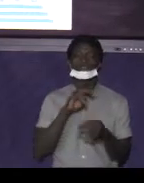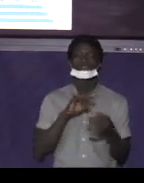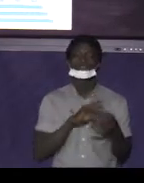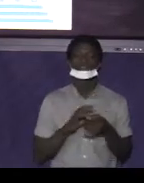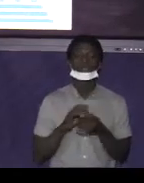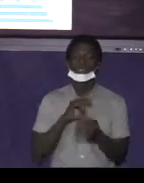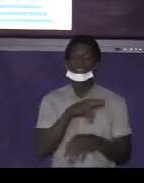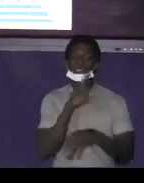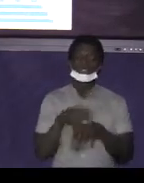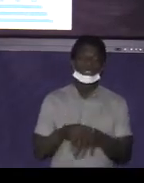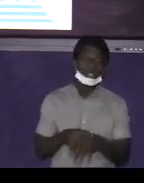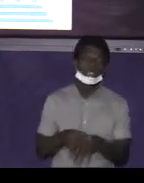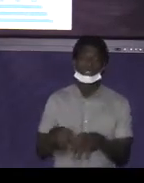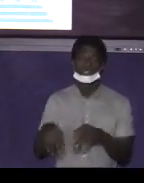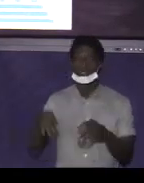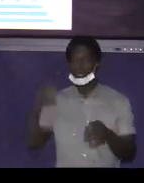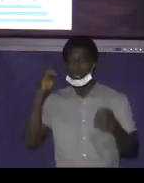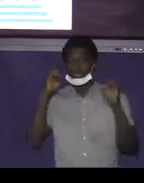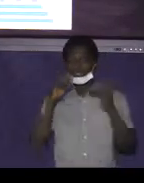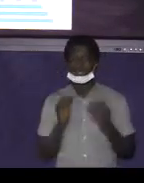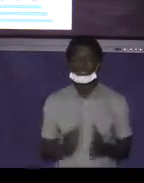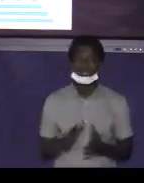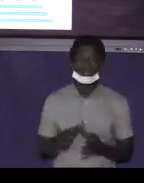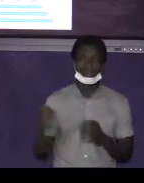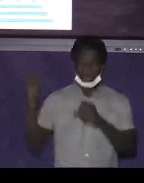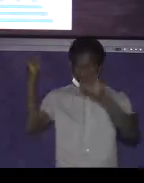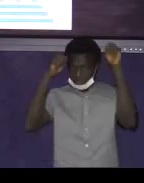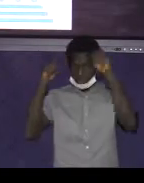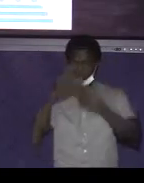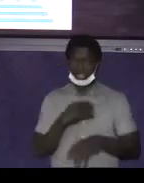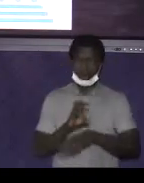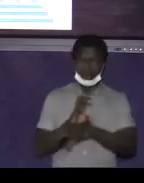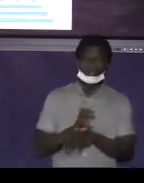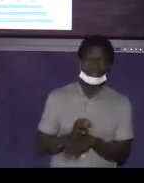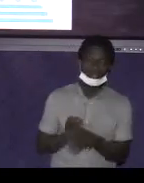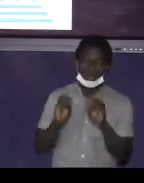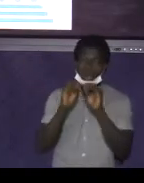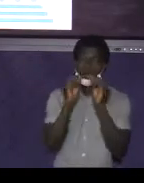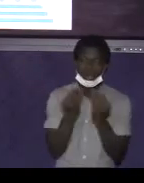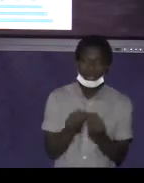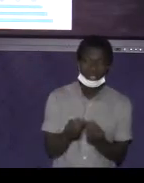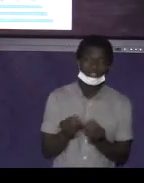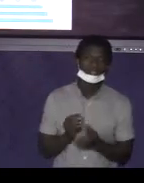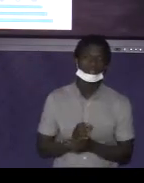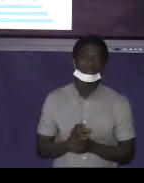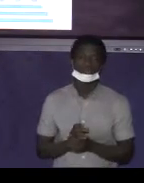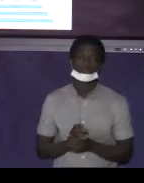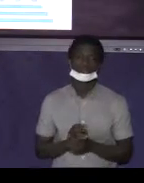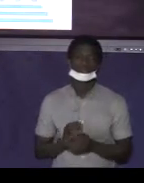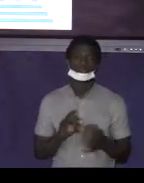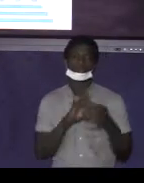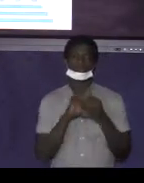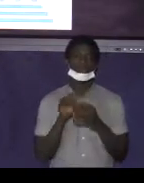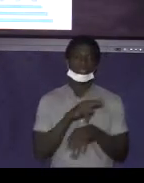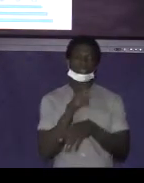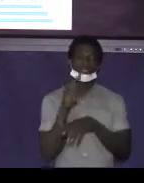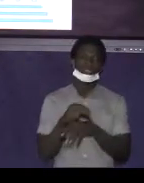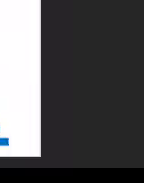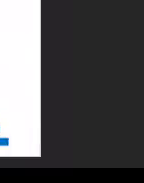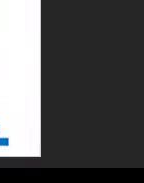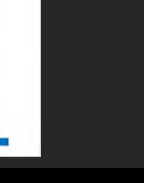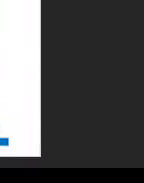United Nations Educational, Scientific and Cultural Organization, UNESCO.